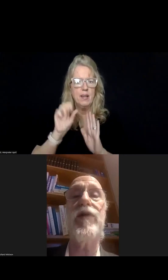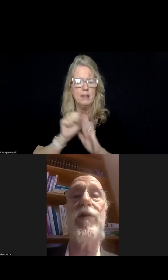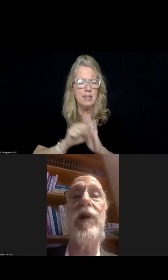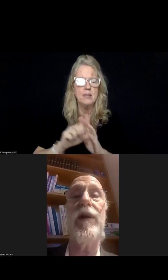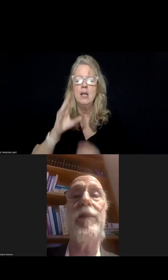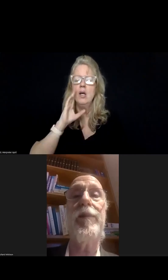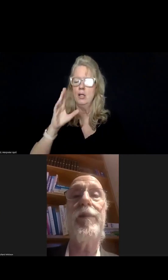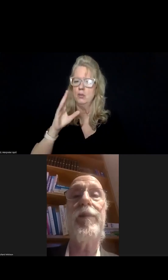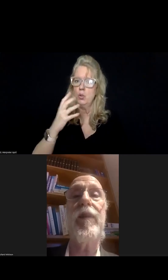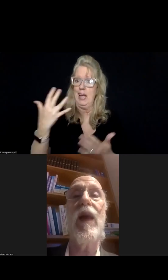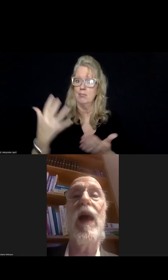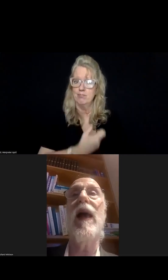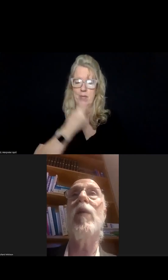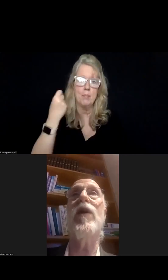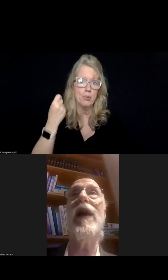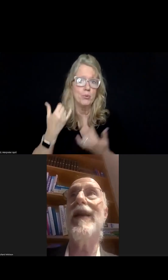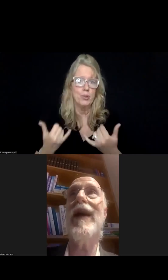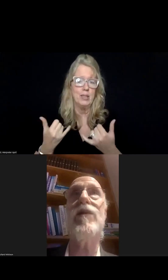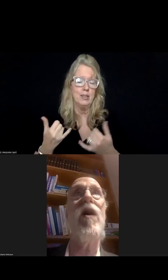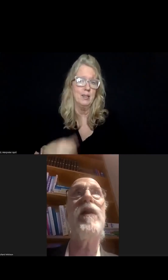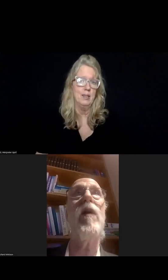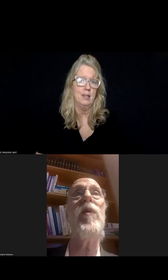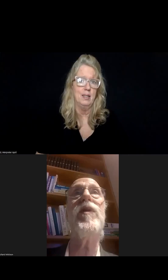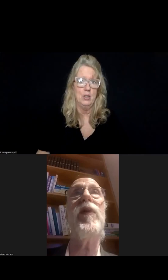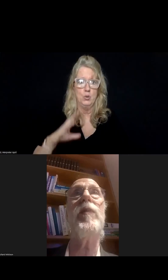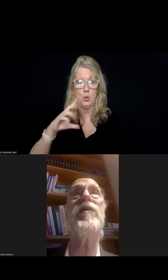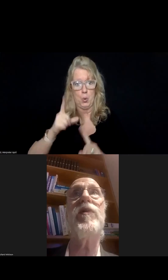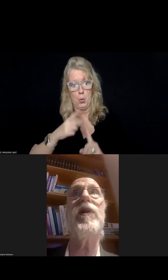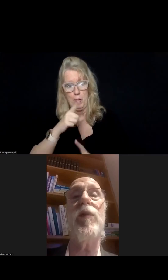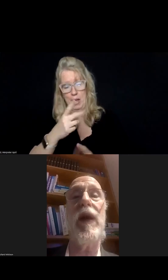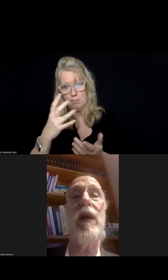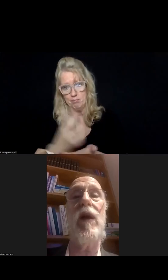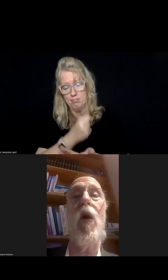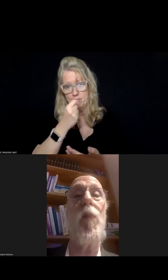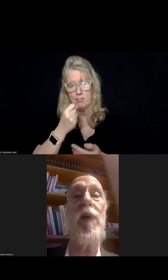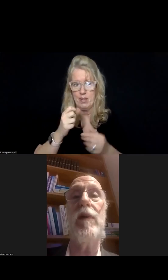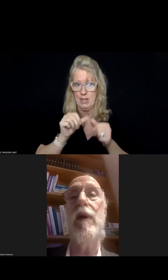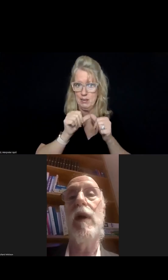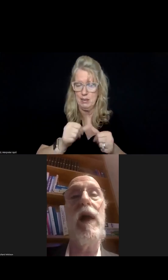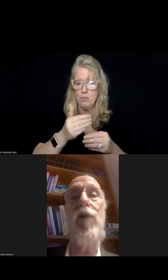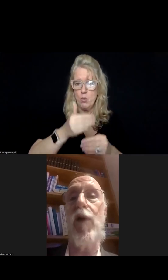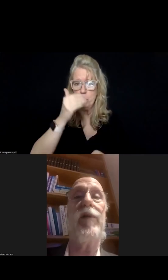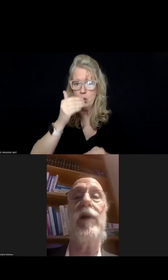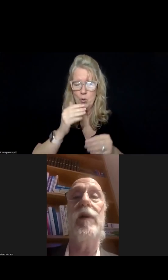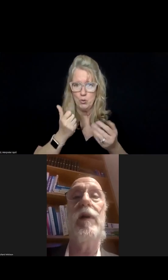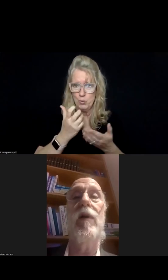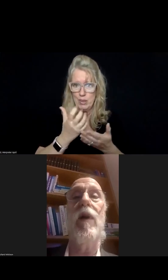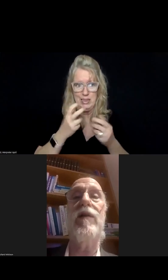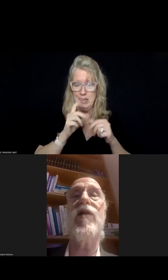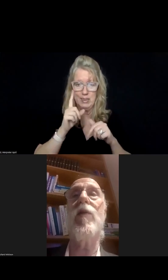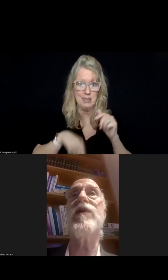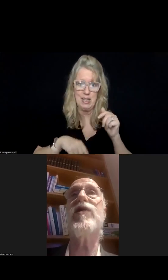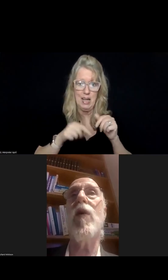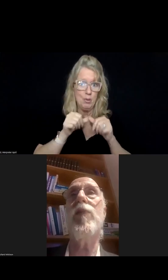of opportunity. And you can't count on that window of opportunity remaining open forever,